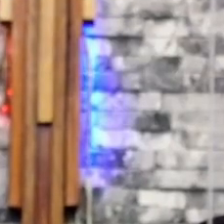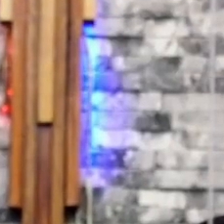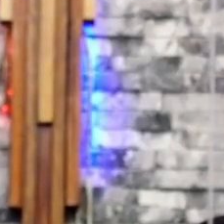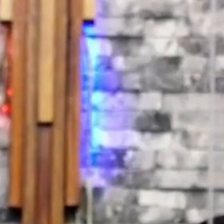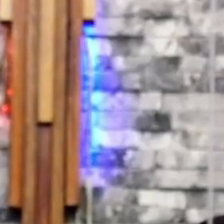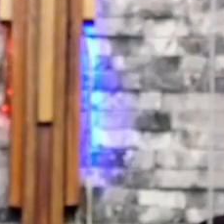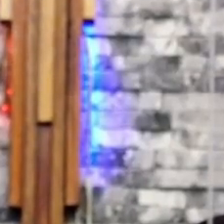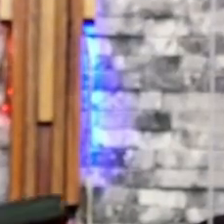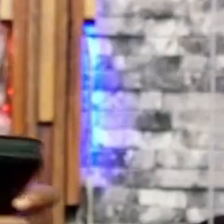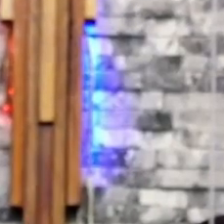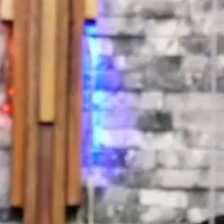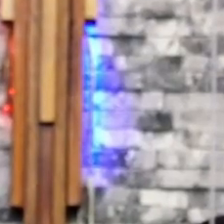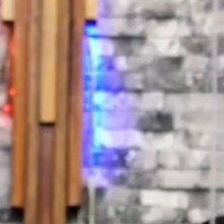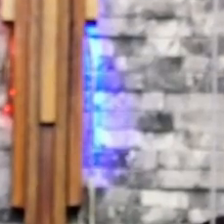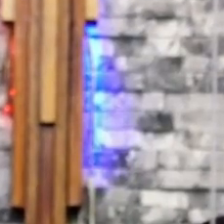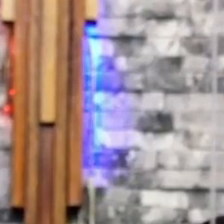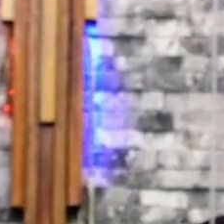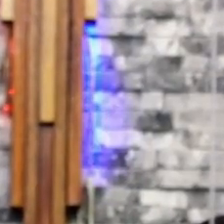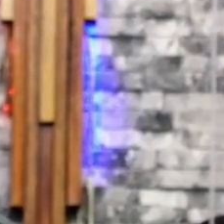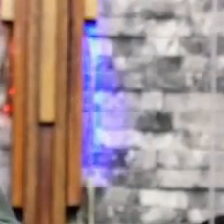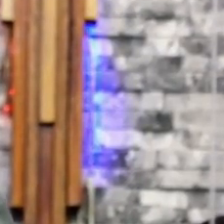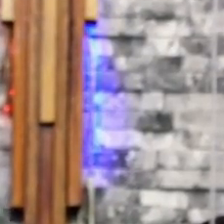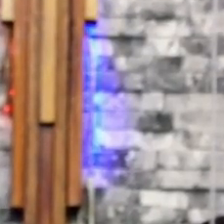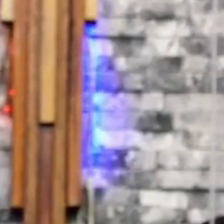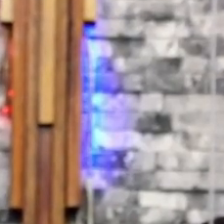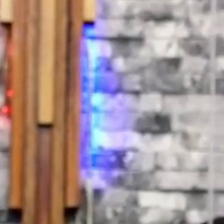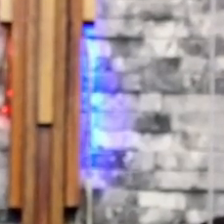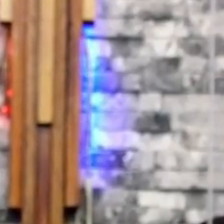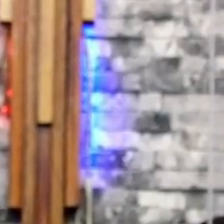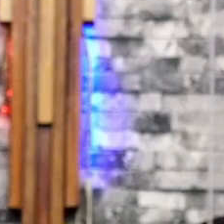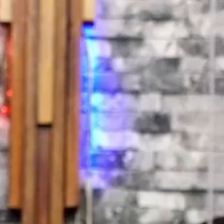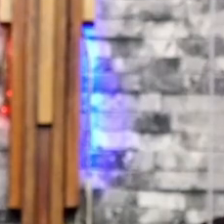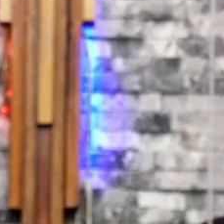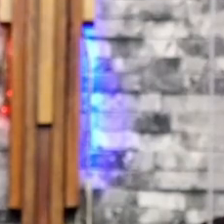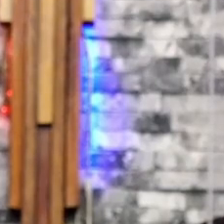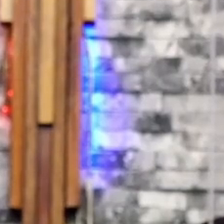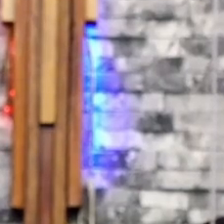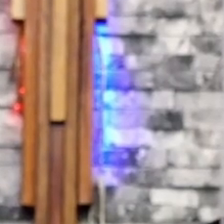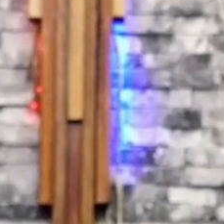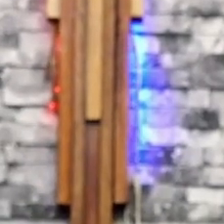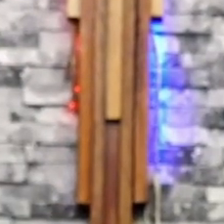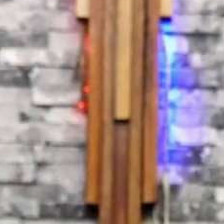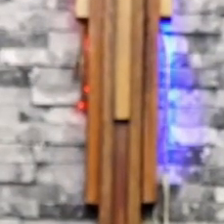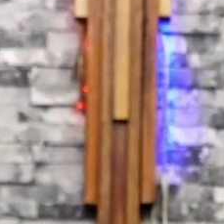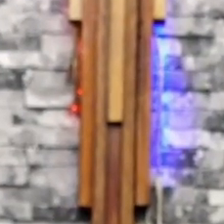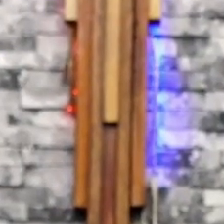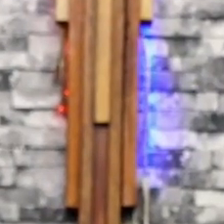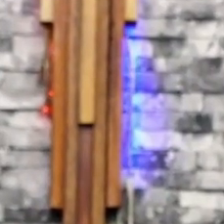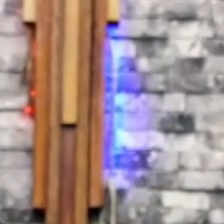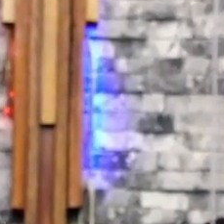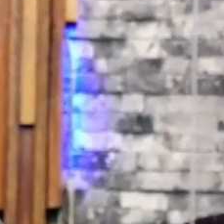As we were celebrating God for bringing this ministry for 40 years.